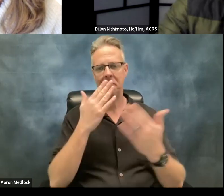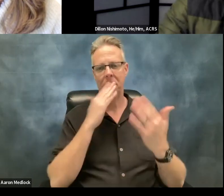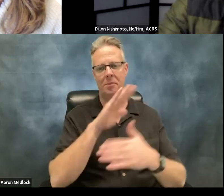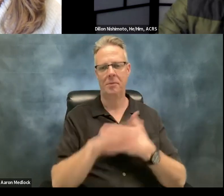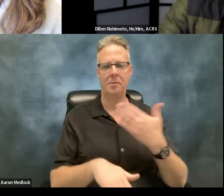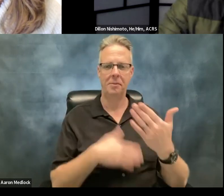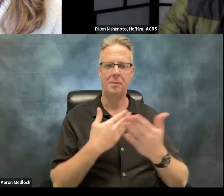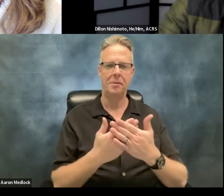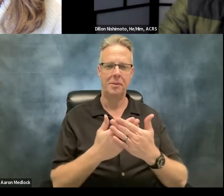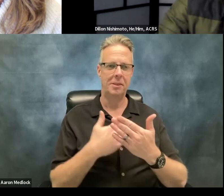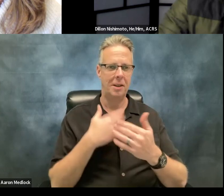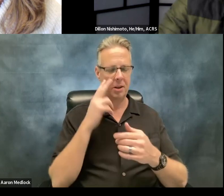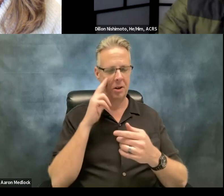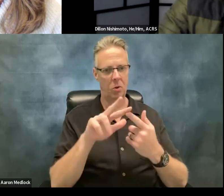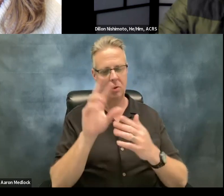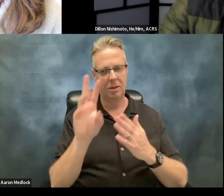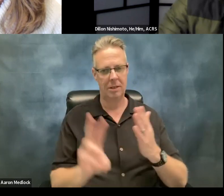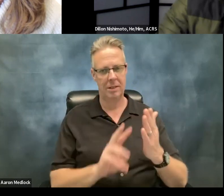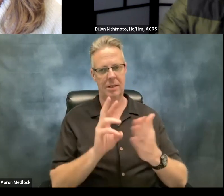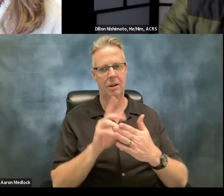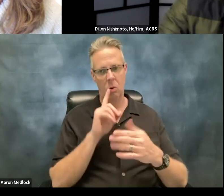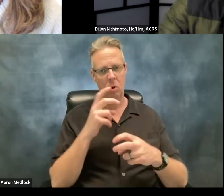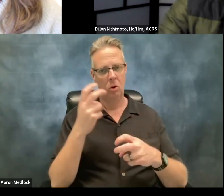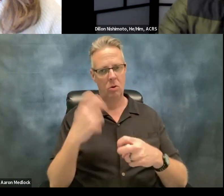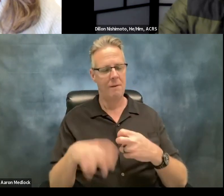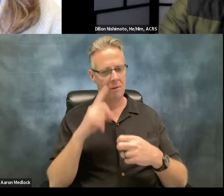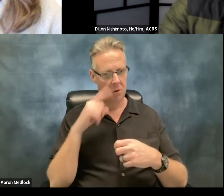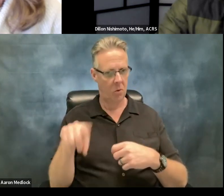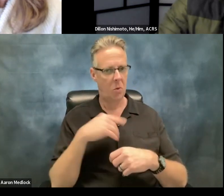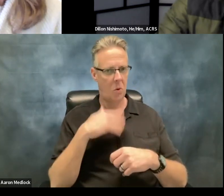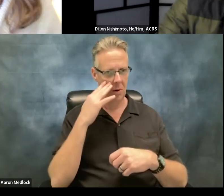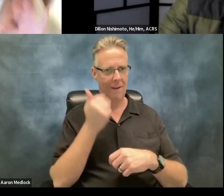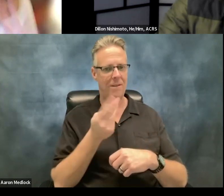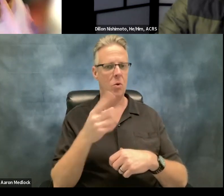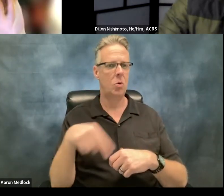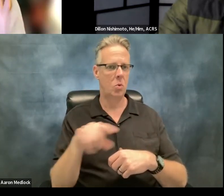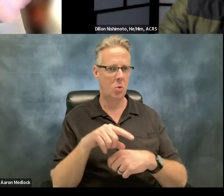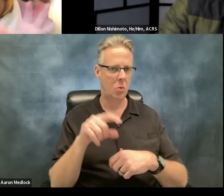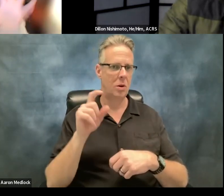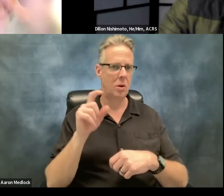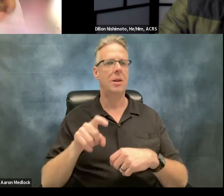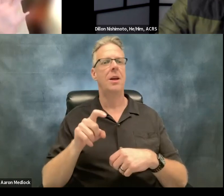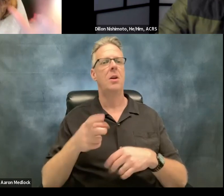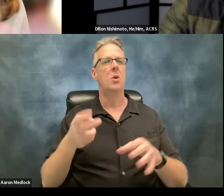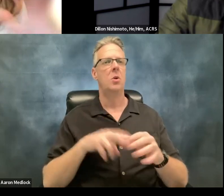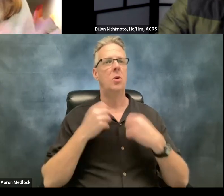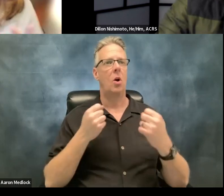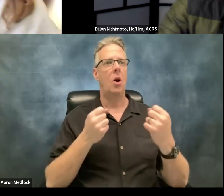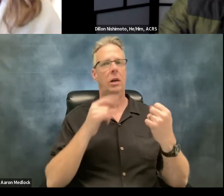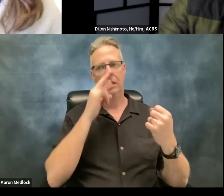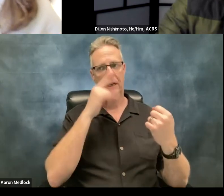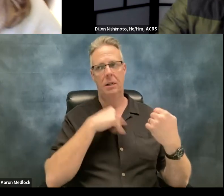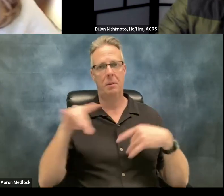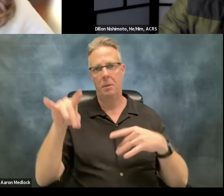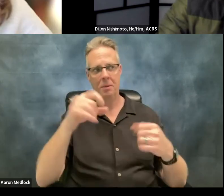for hanging. I know the 3 to 6 hours are really tough for folks. I know a few of you had to also get in the car and participate while you were moving kids around.